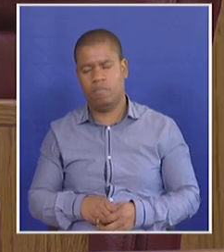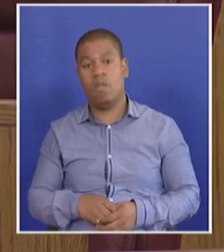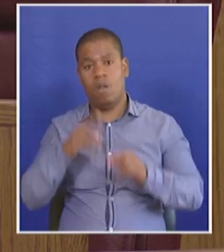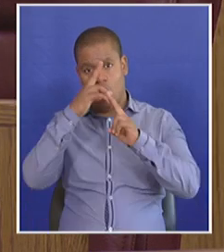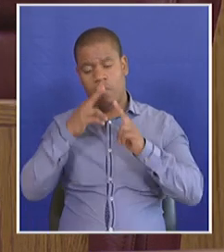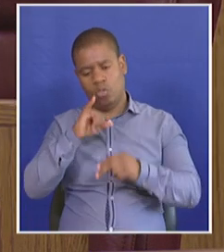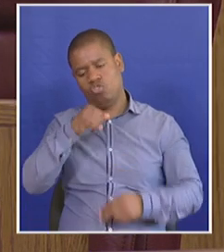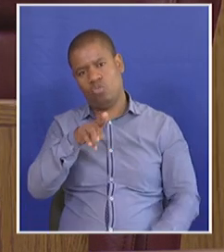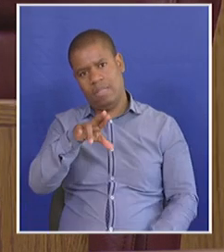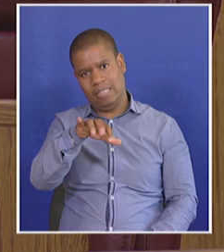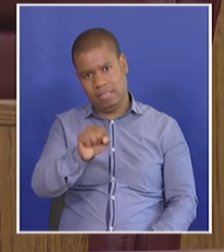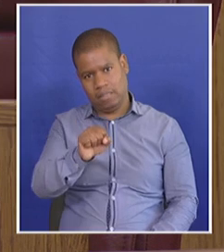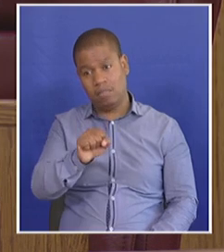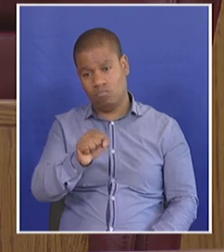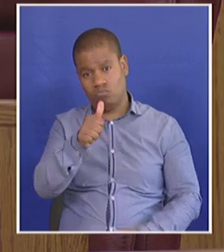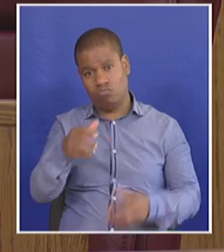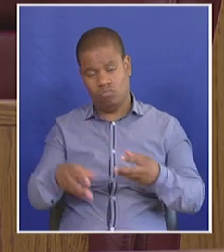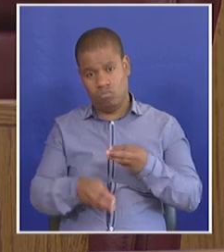have a follow-up question?